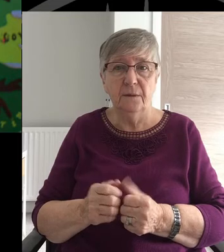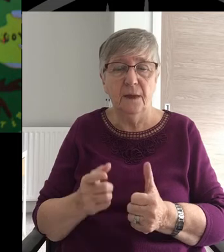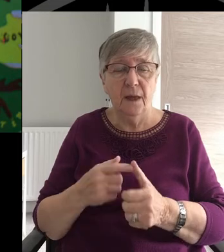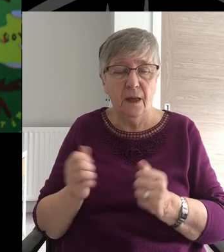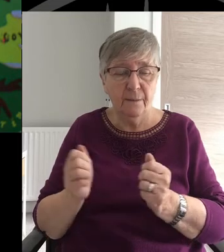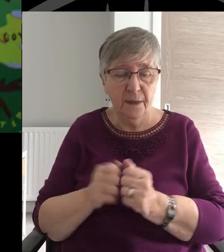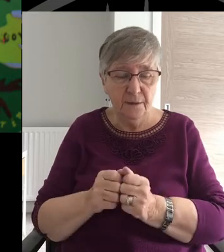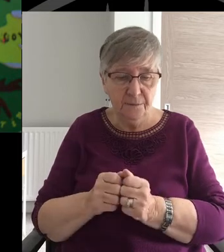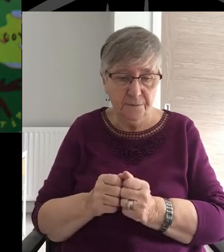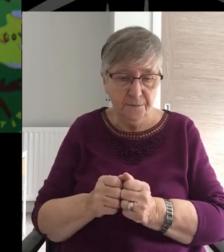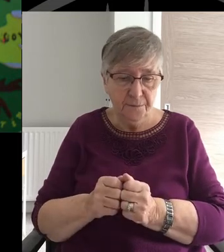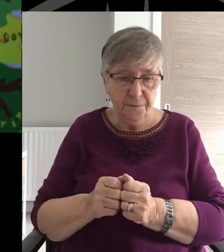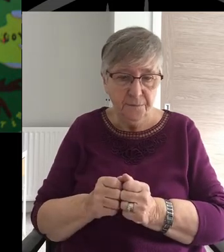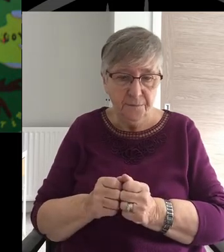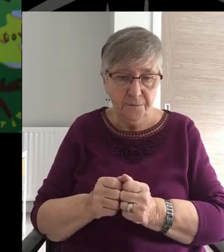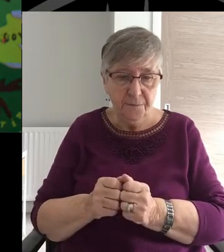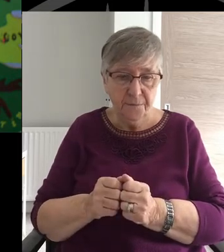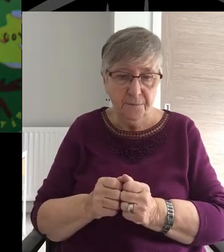Amen.